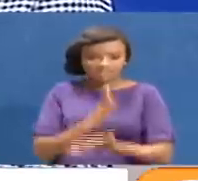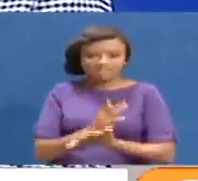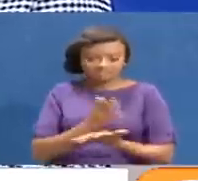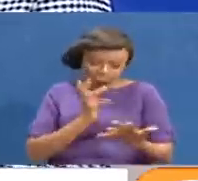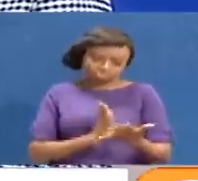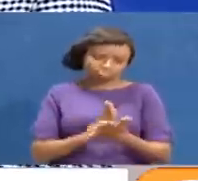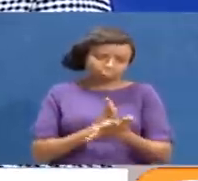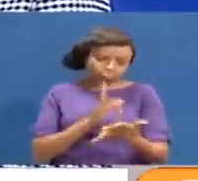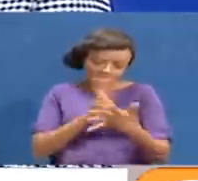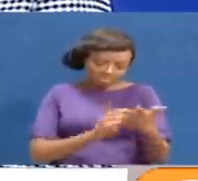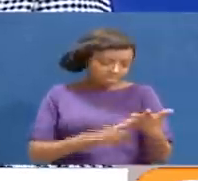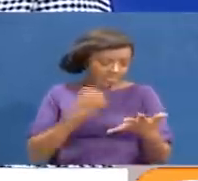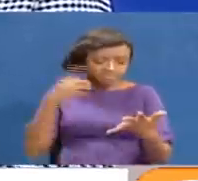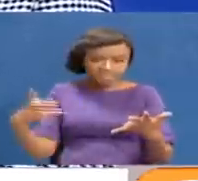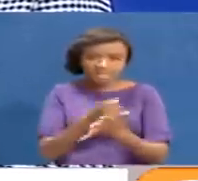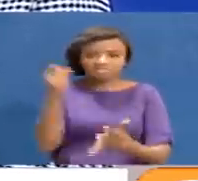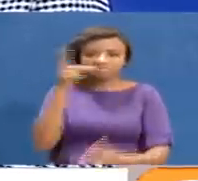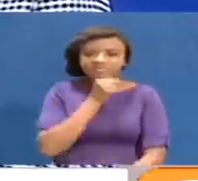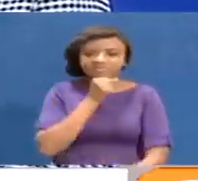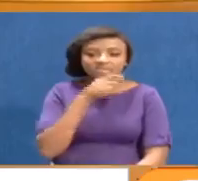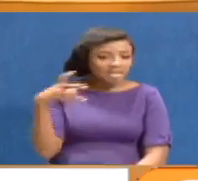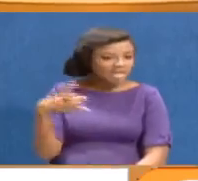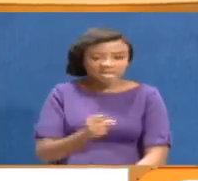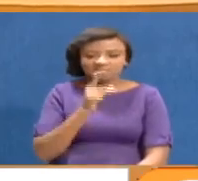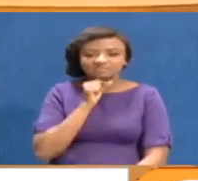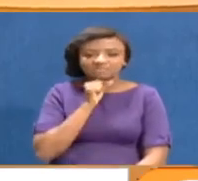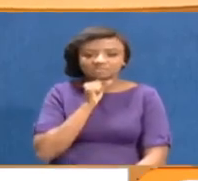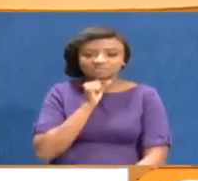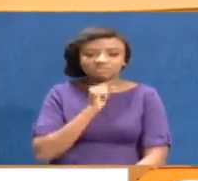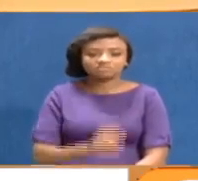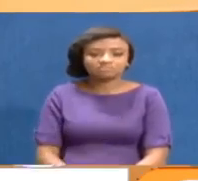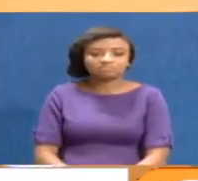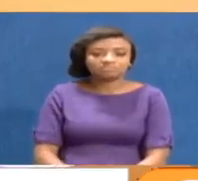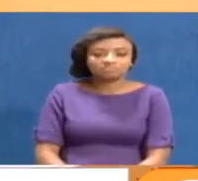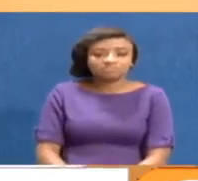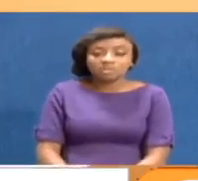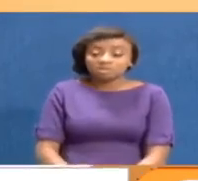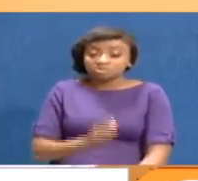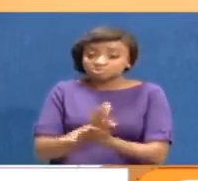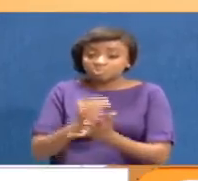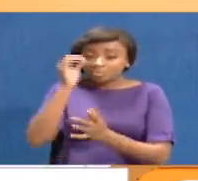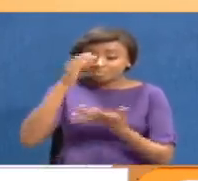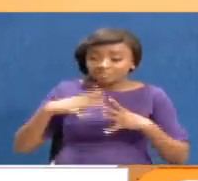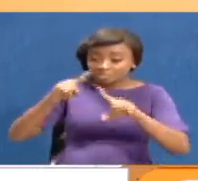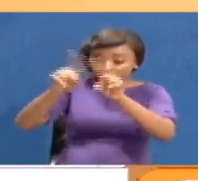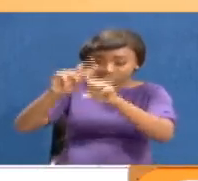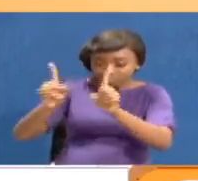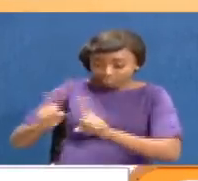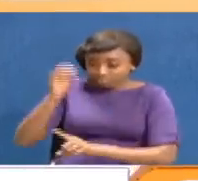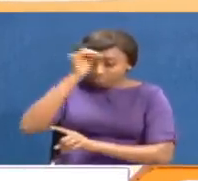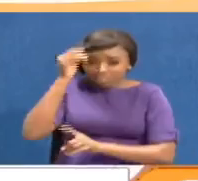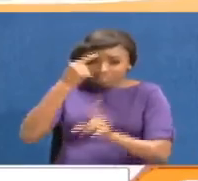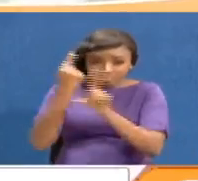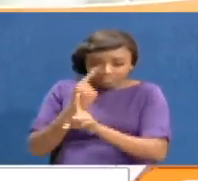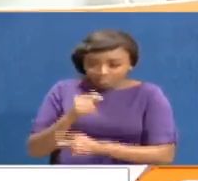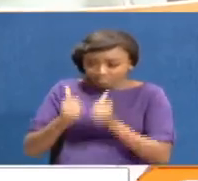have. And we must thank them, because it's quite an onerous task, collecting all those views of different people and trying to make